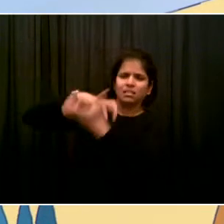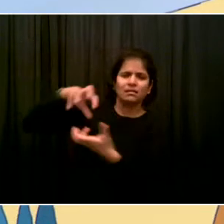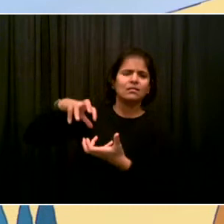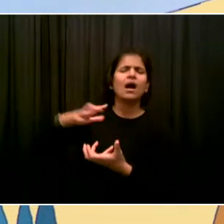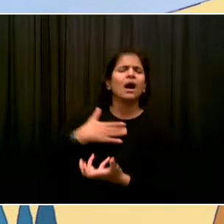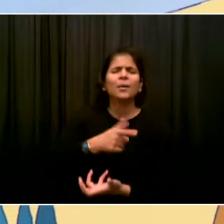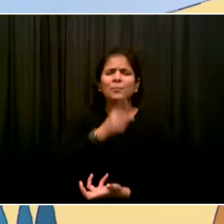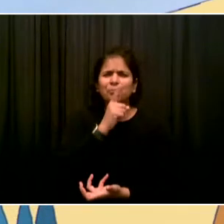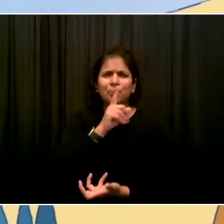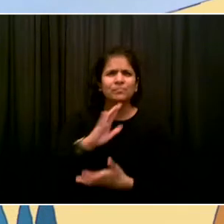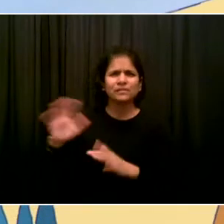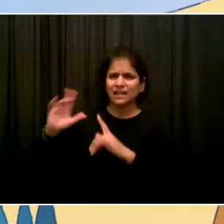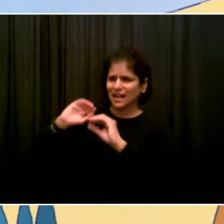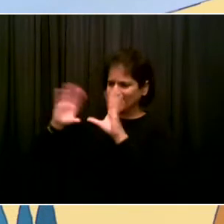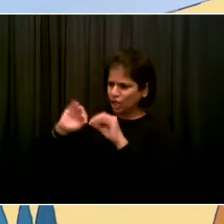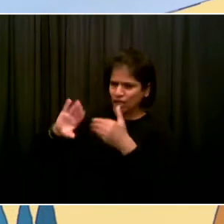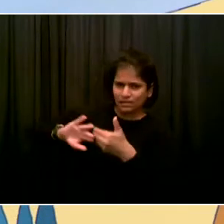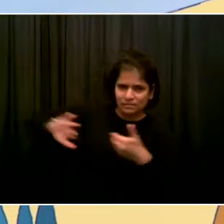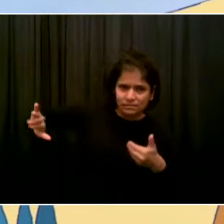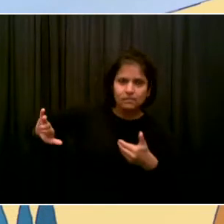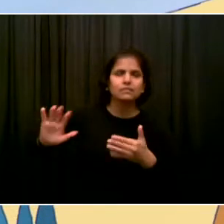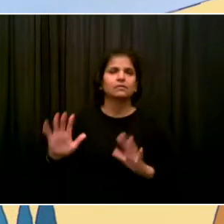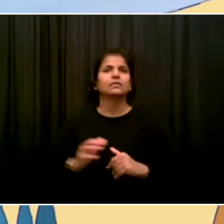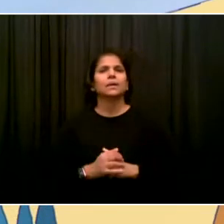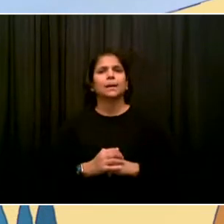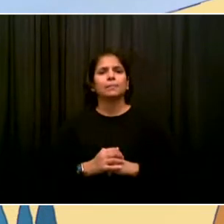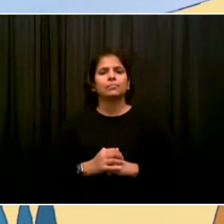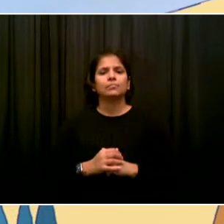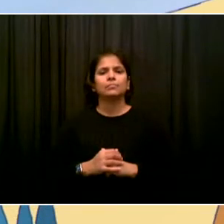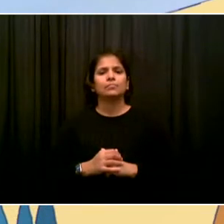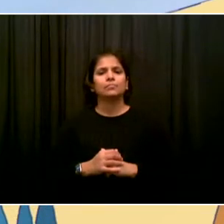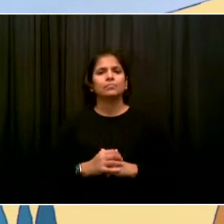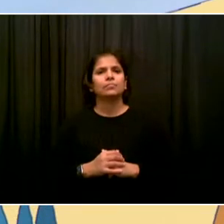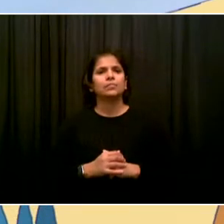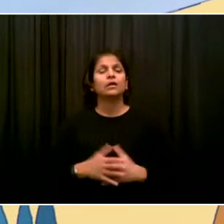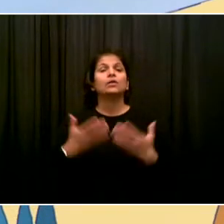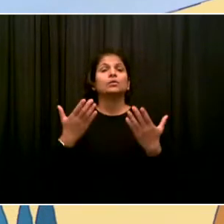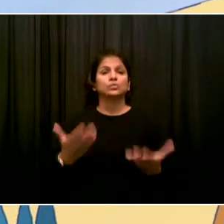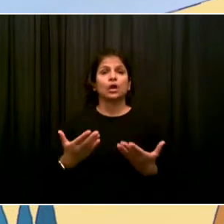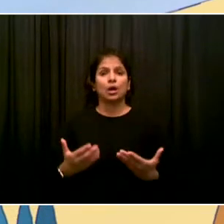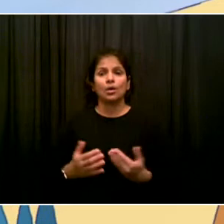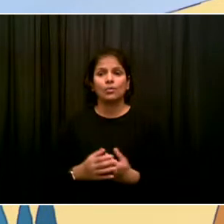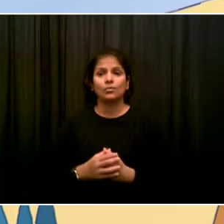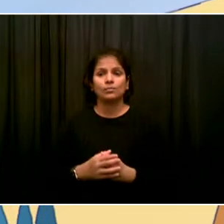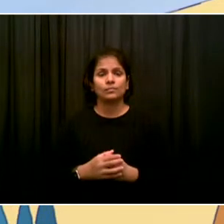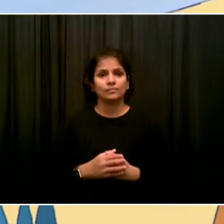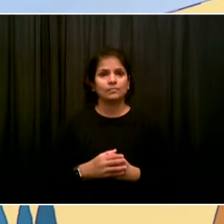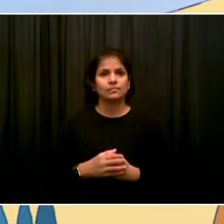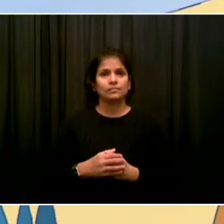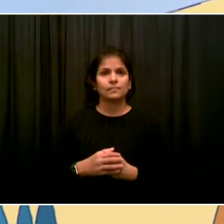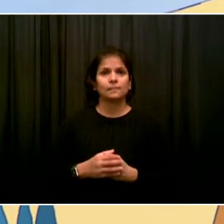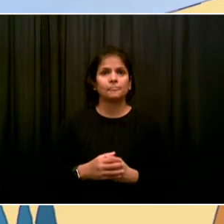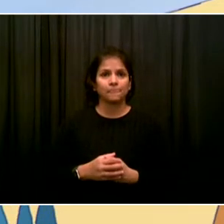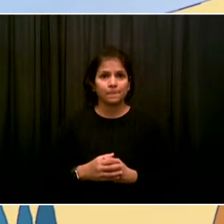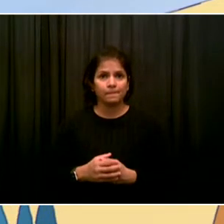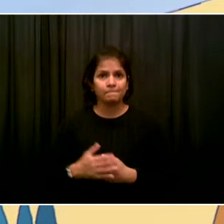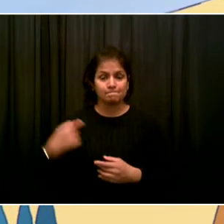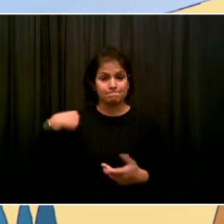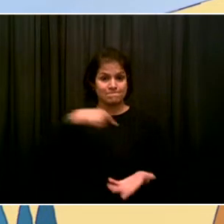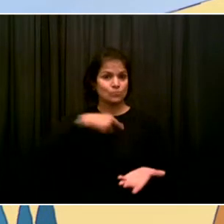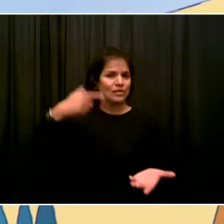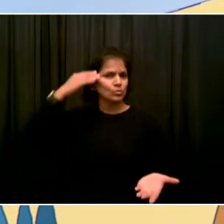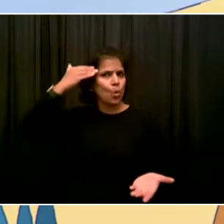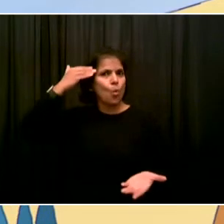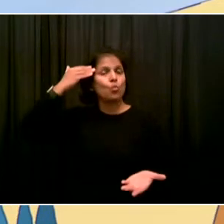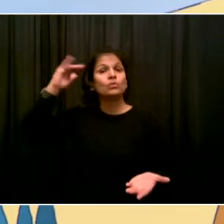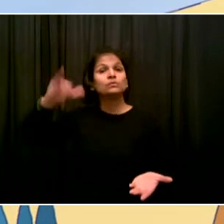on the bigger situation. As doctors, I would say this. We knew that people were being told not to talk